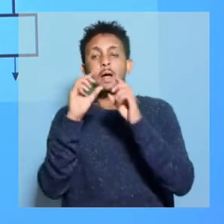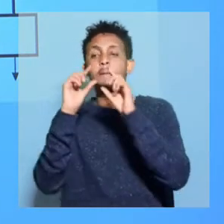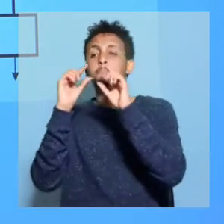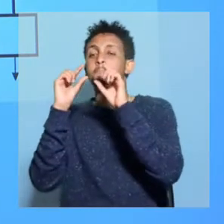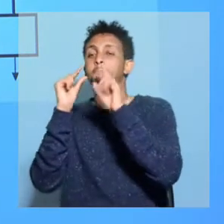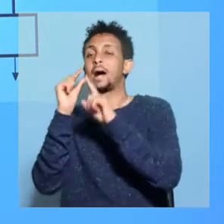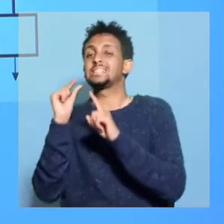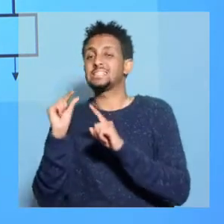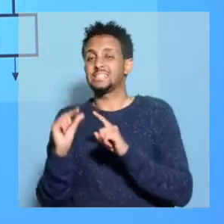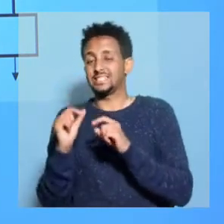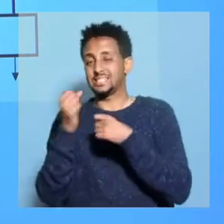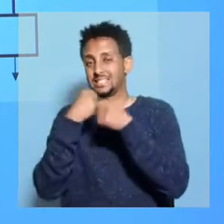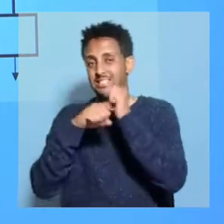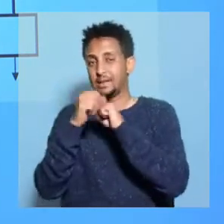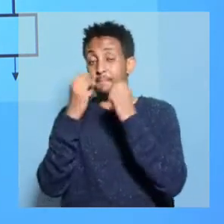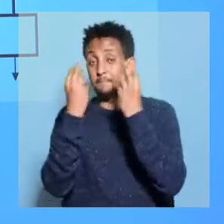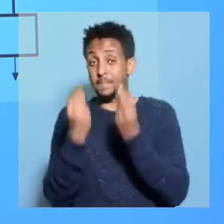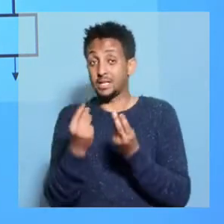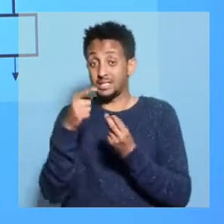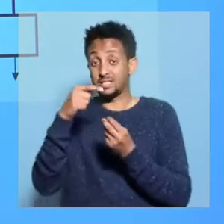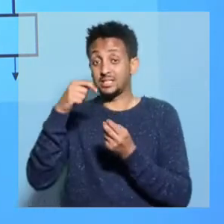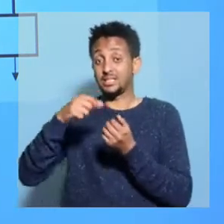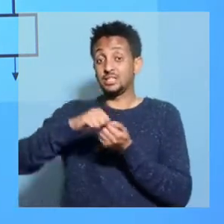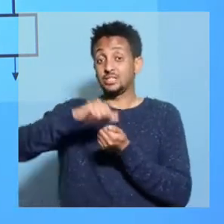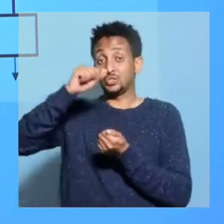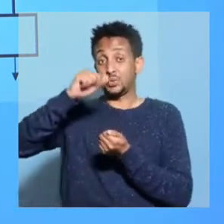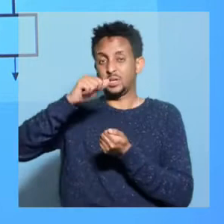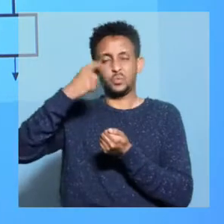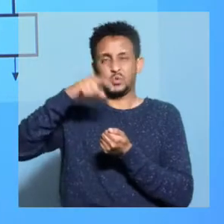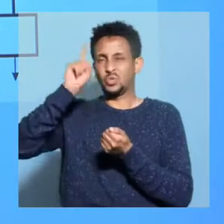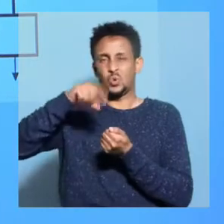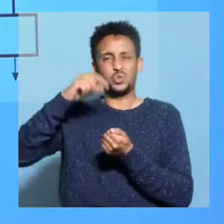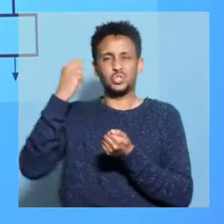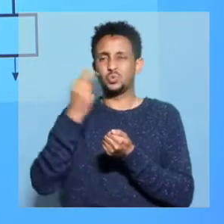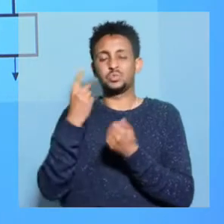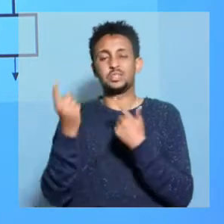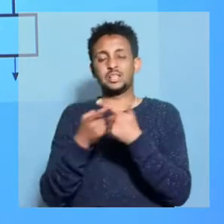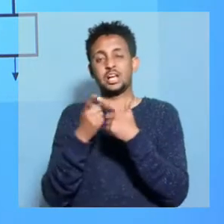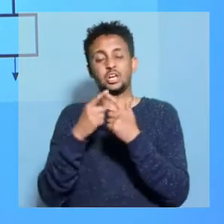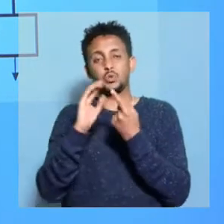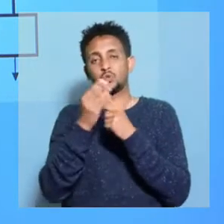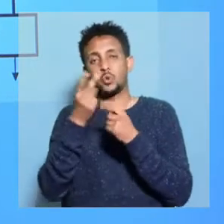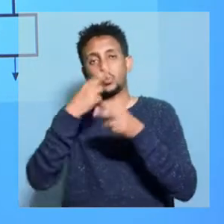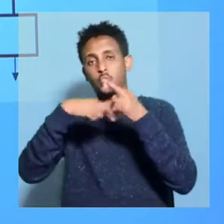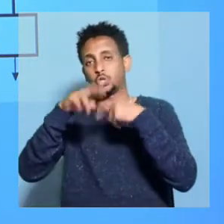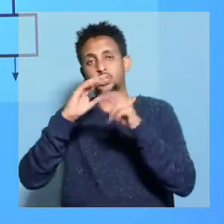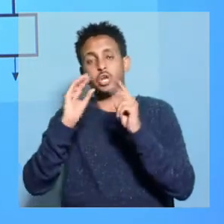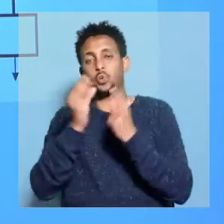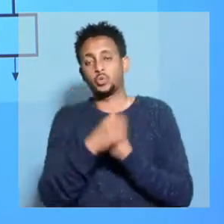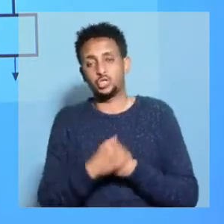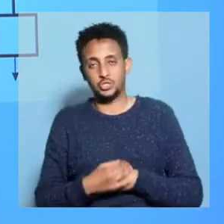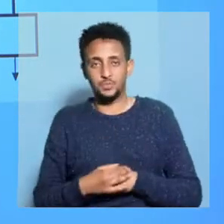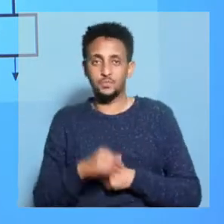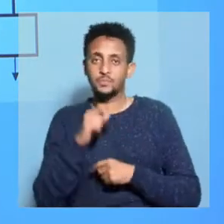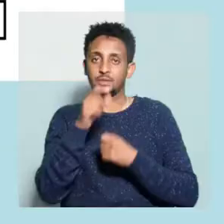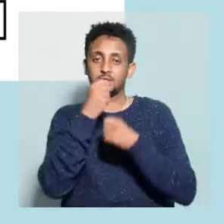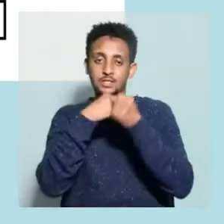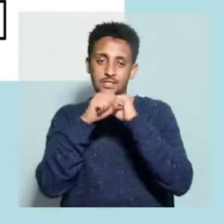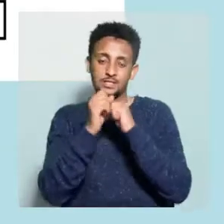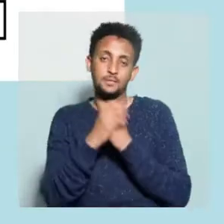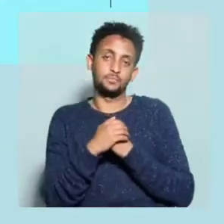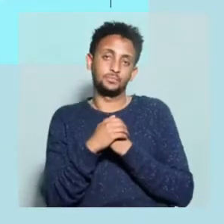system or for a mass string system. You don't need to use the second condition or rotational conditions of a